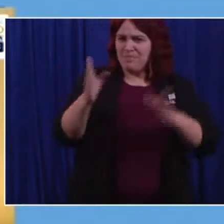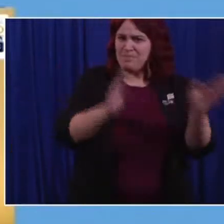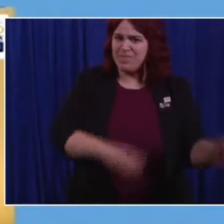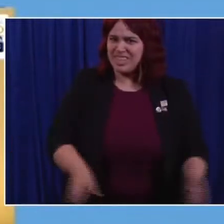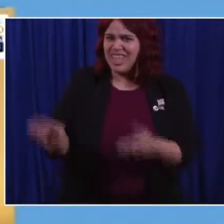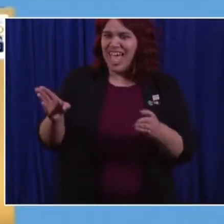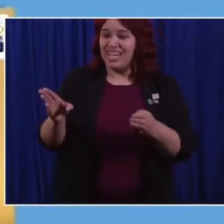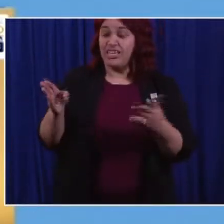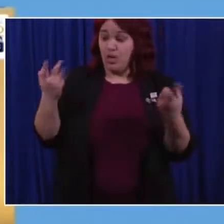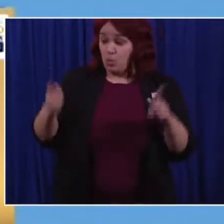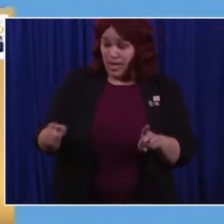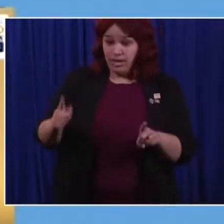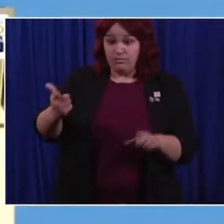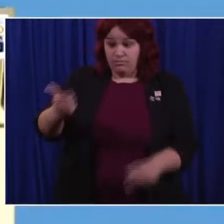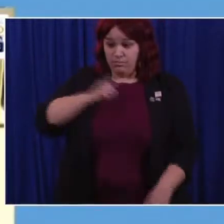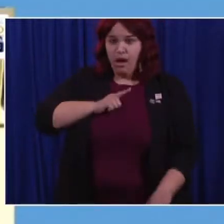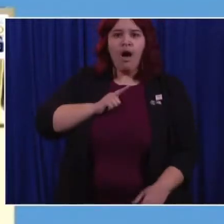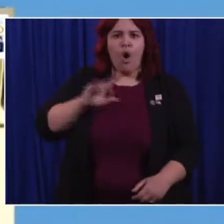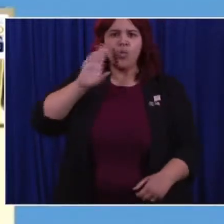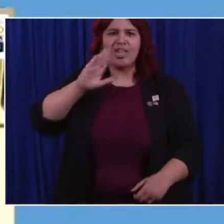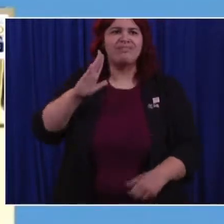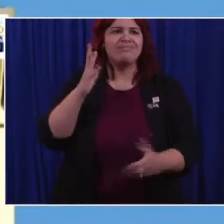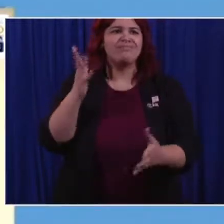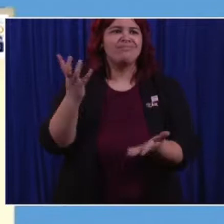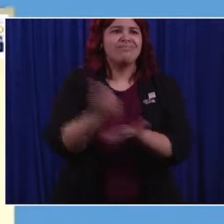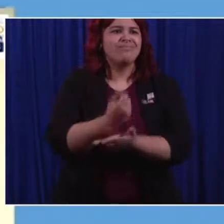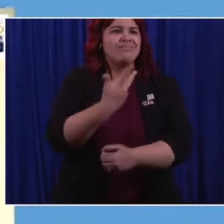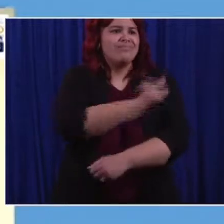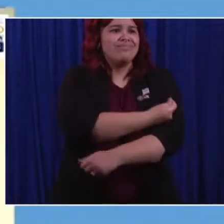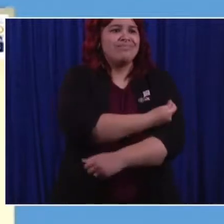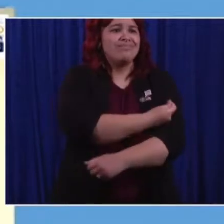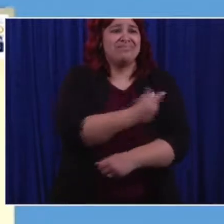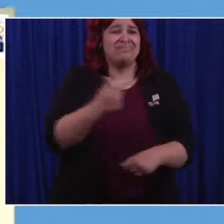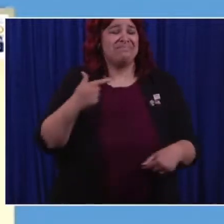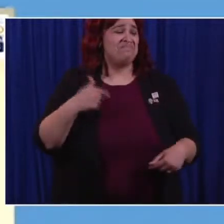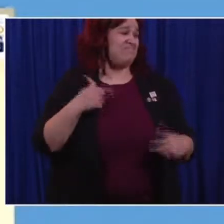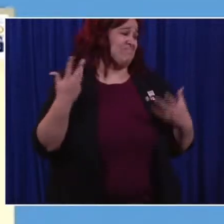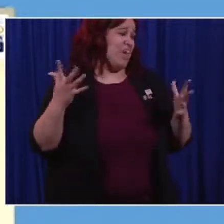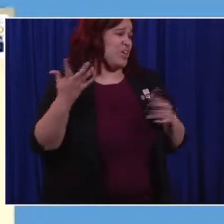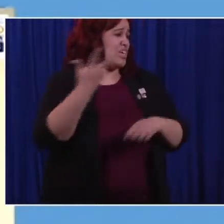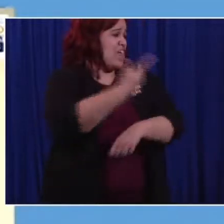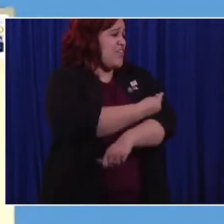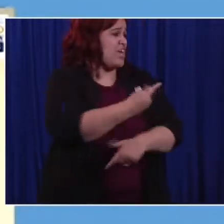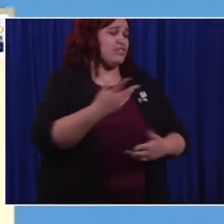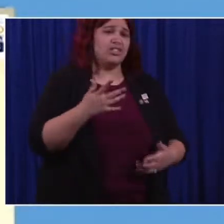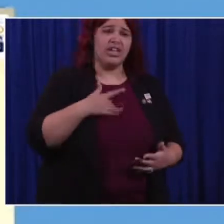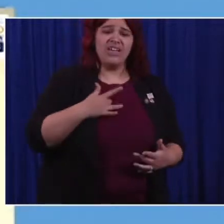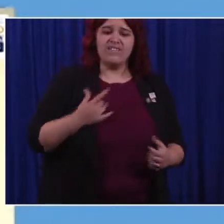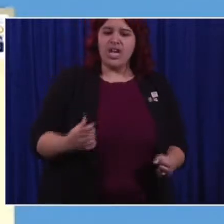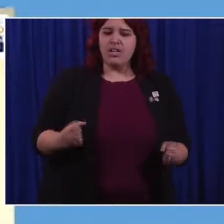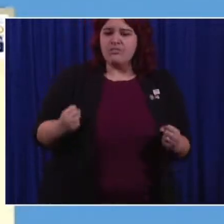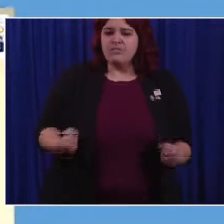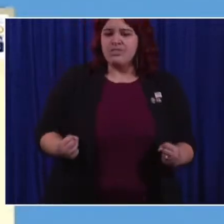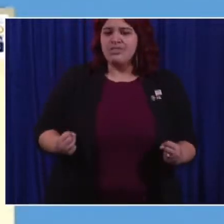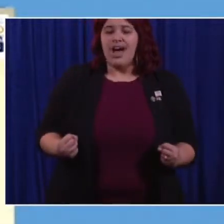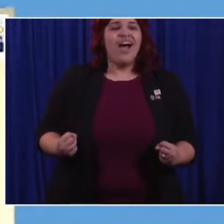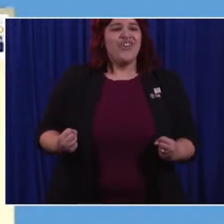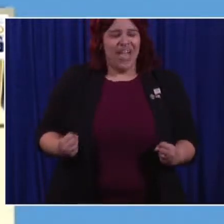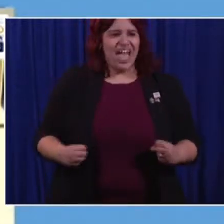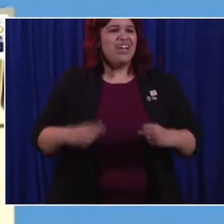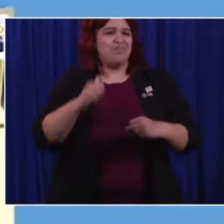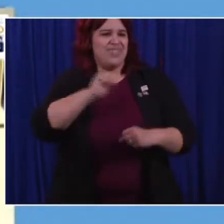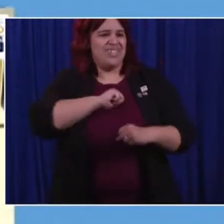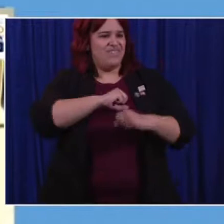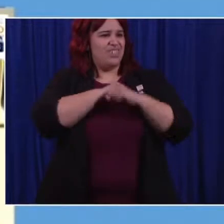vaccine as soon as I can. I already got the vaccine. I feel good knowing I am not only protecting myself,